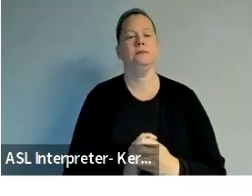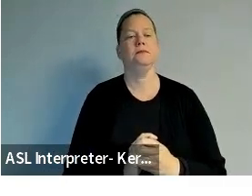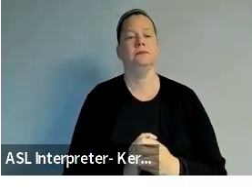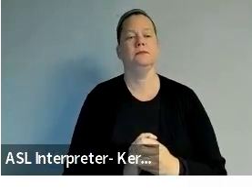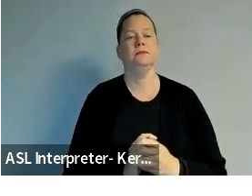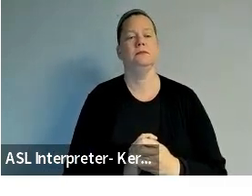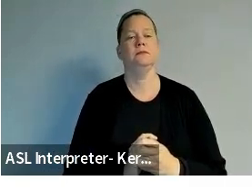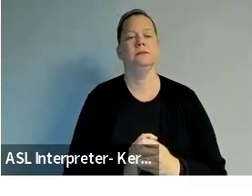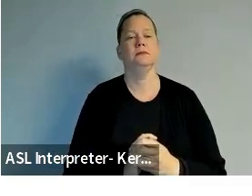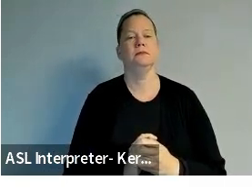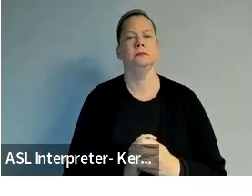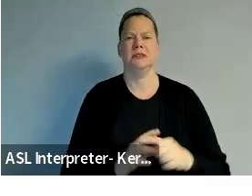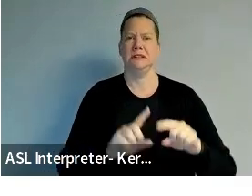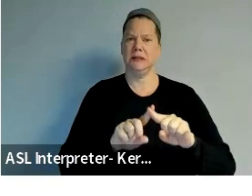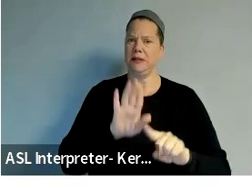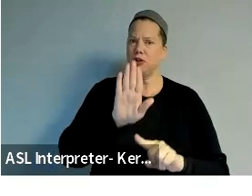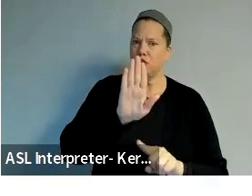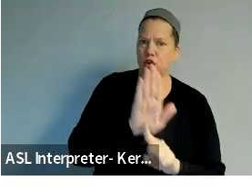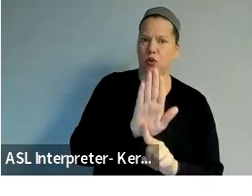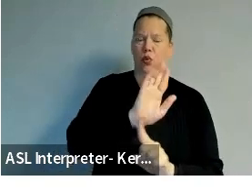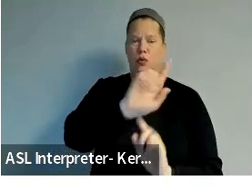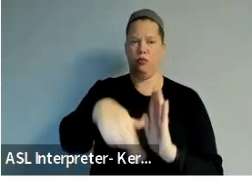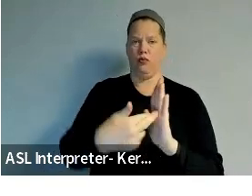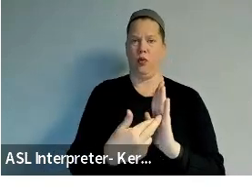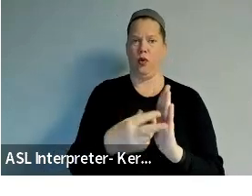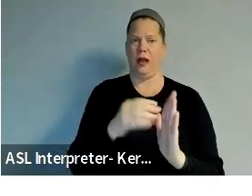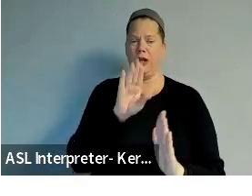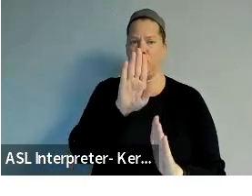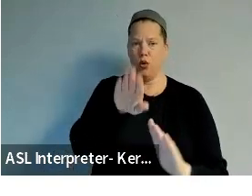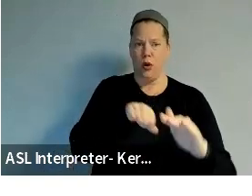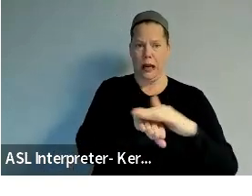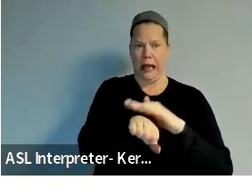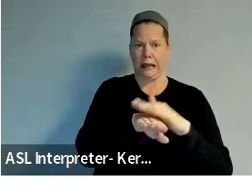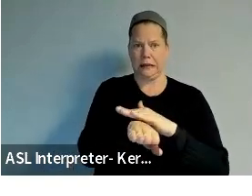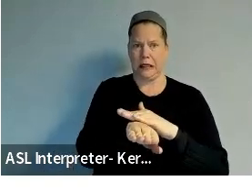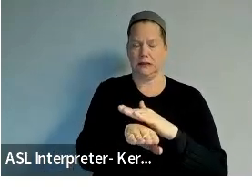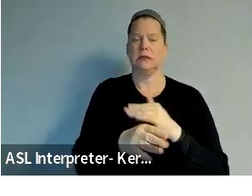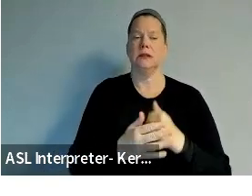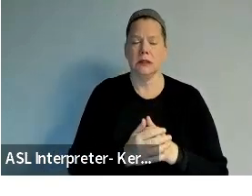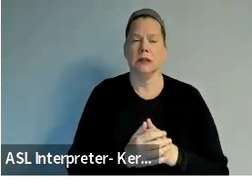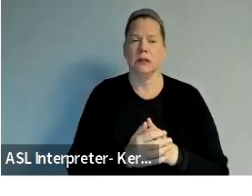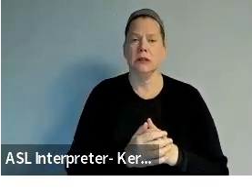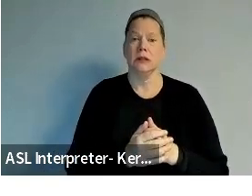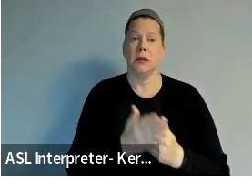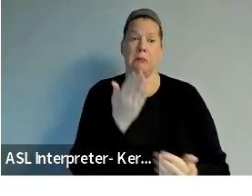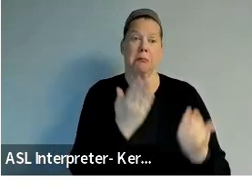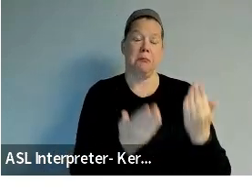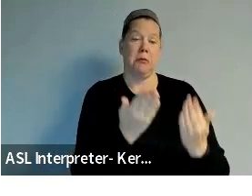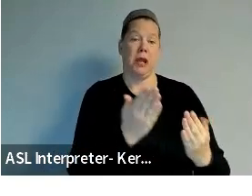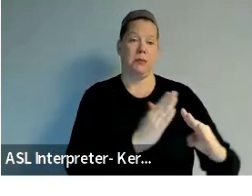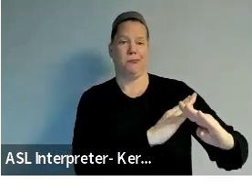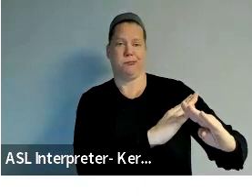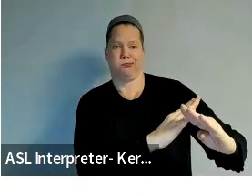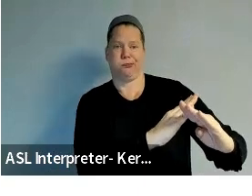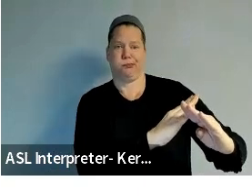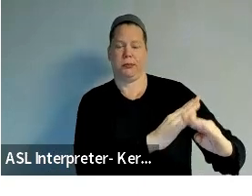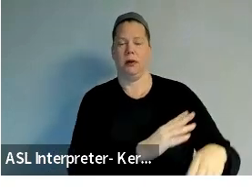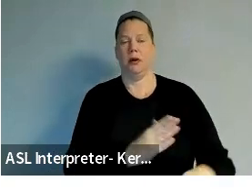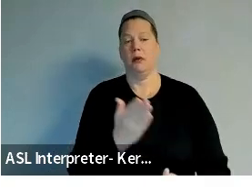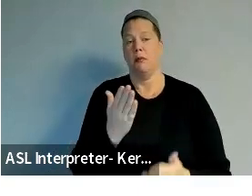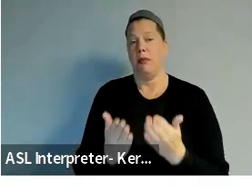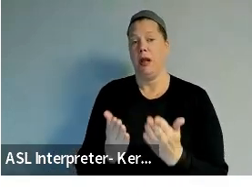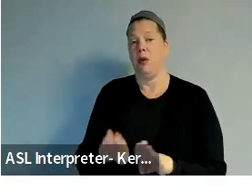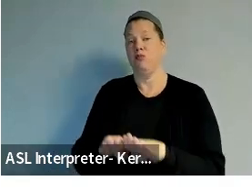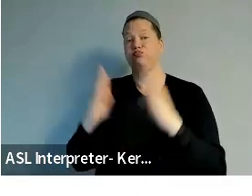Based on your role and access, you may or may not be involved in certain steps of the restraint